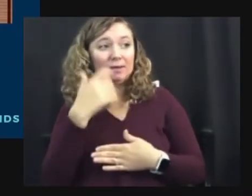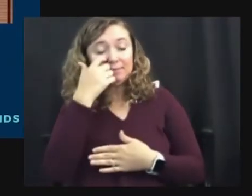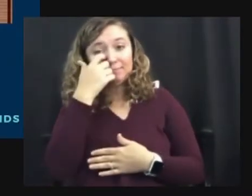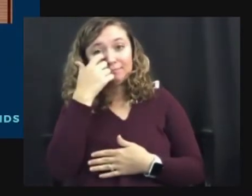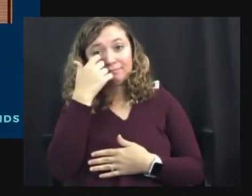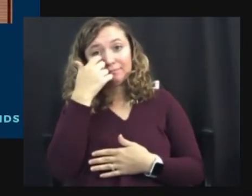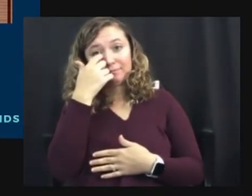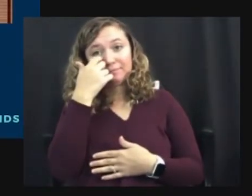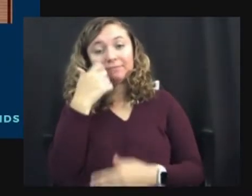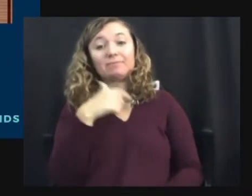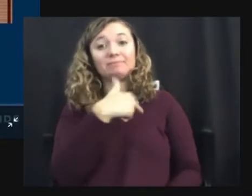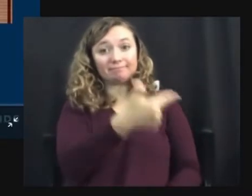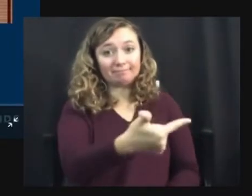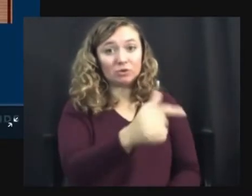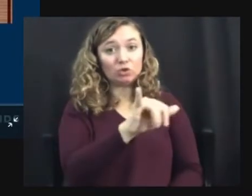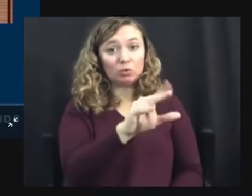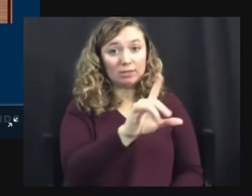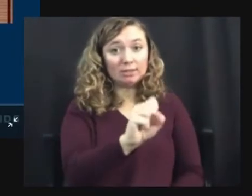over?